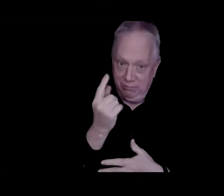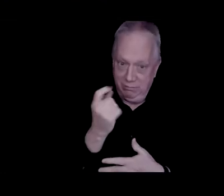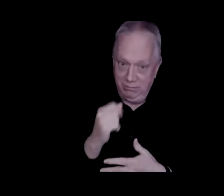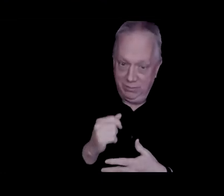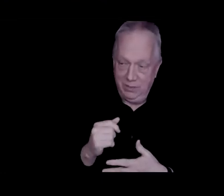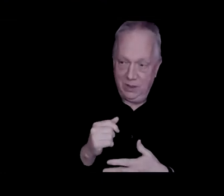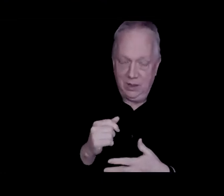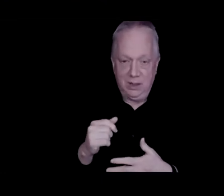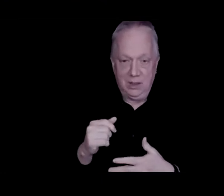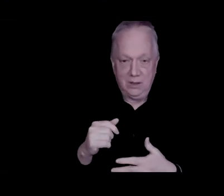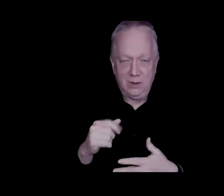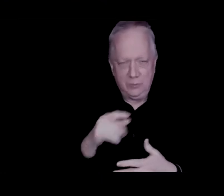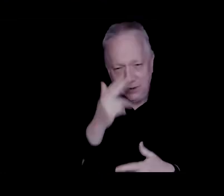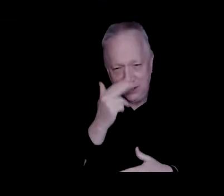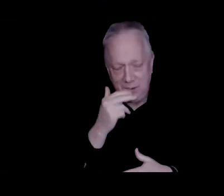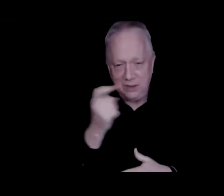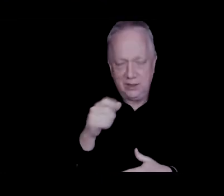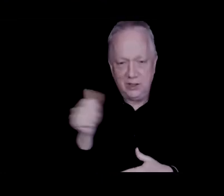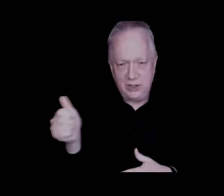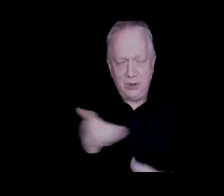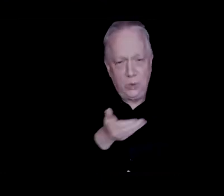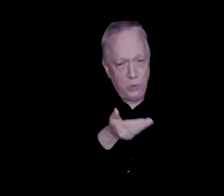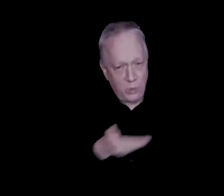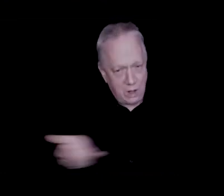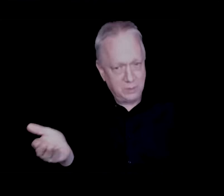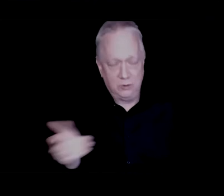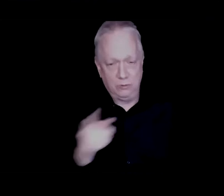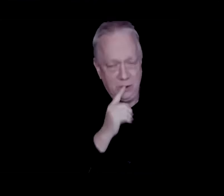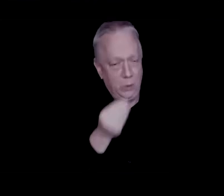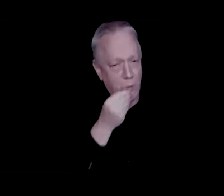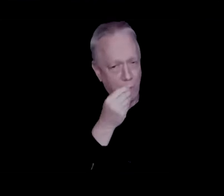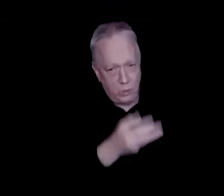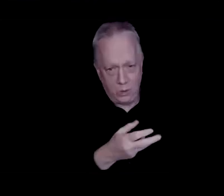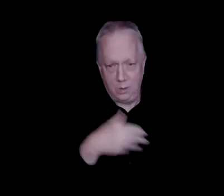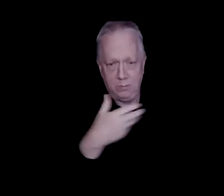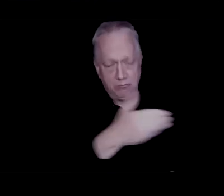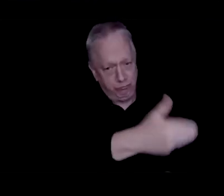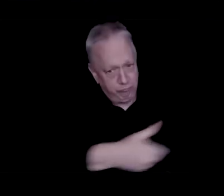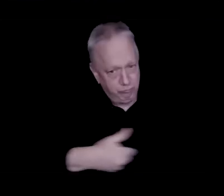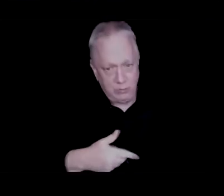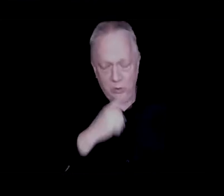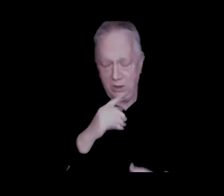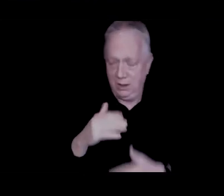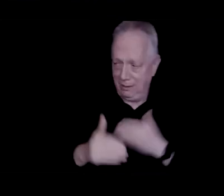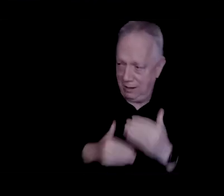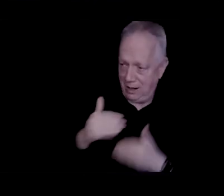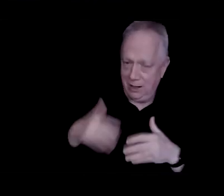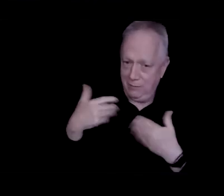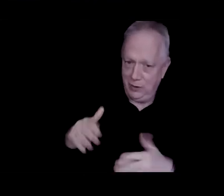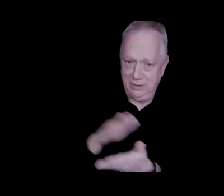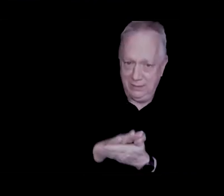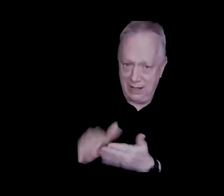so it was funny because she welcomed us very warmly, and she was very kind, very nice